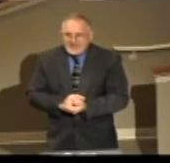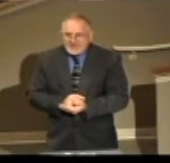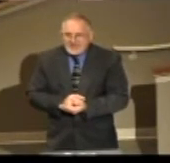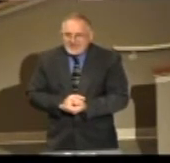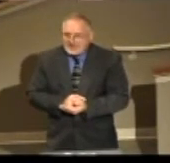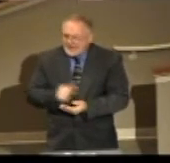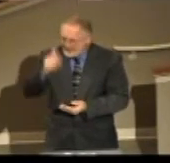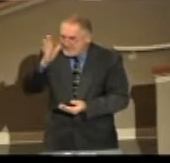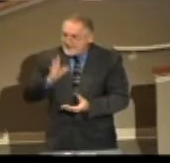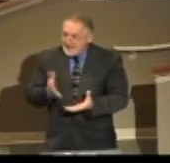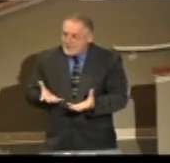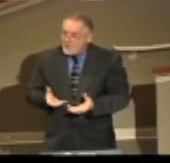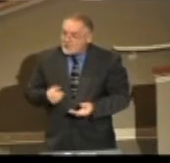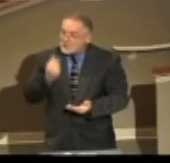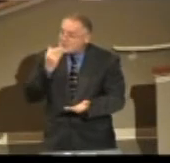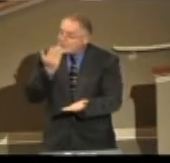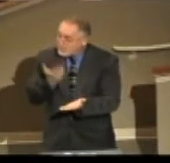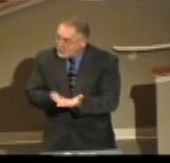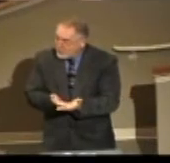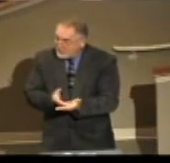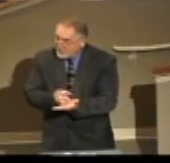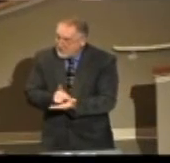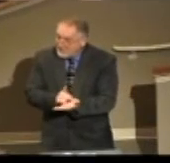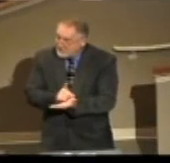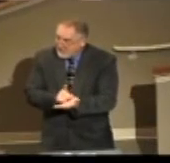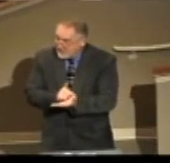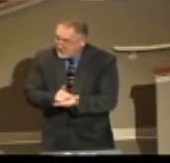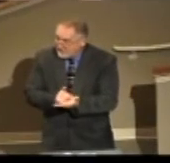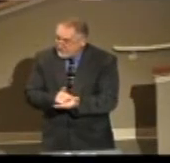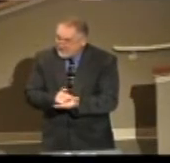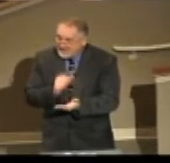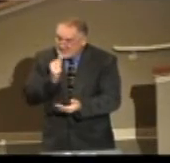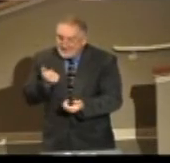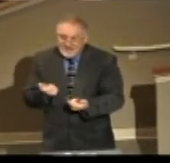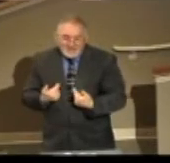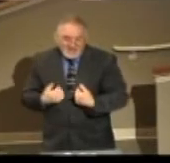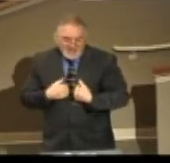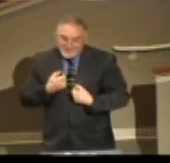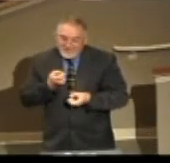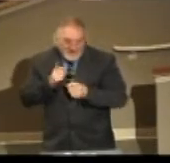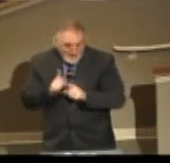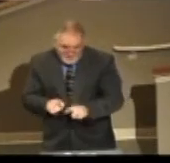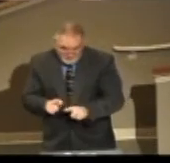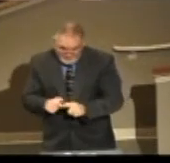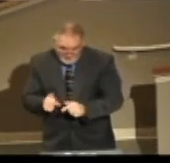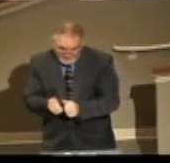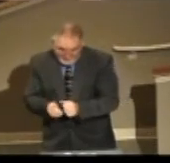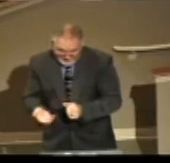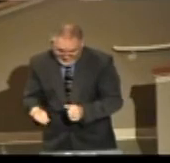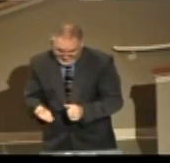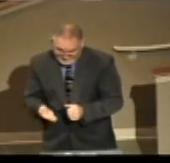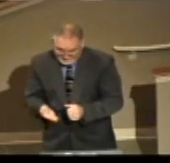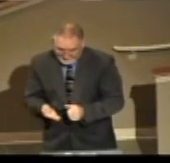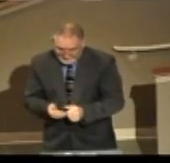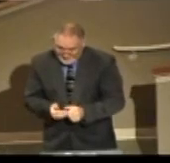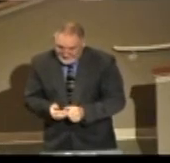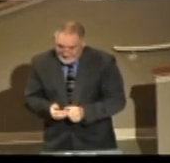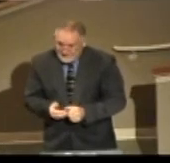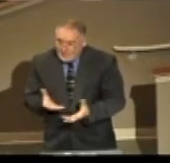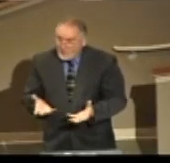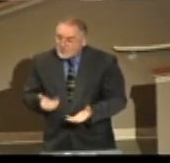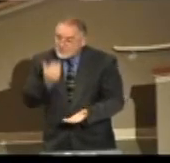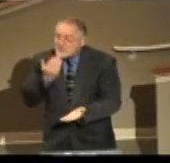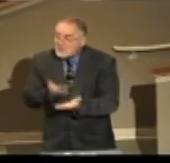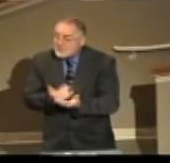wanted to prove that this doctor that was in town, this new doctor, didn't have the answer to everything. Everybody said he's got the answer to everything. Answer to everything. And Mr. Sweeney was going to prove this man